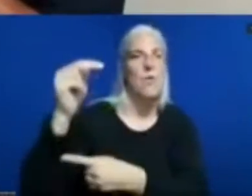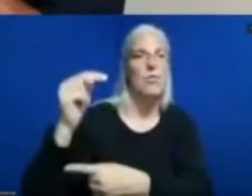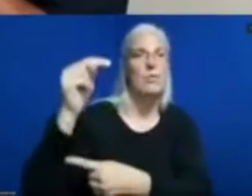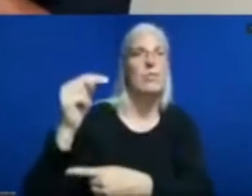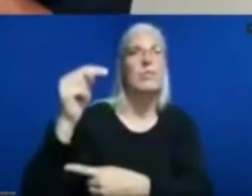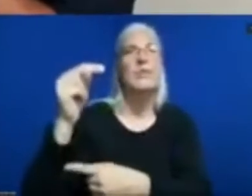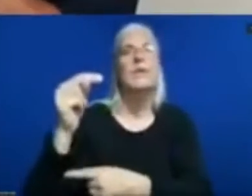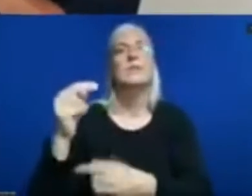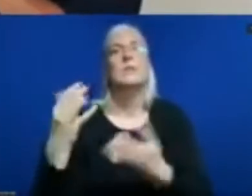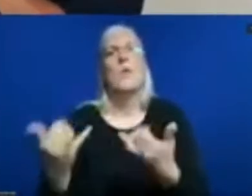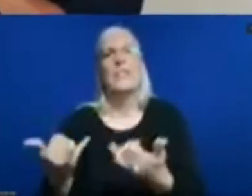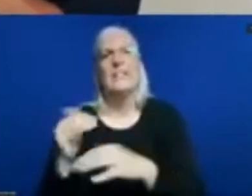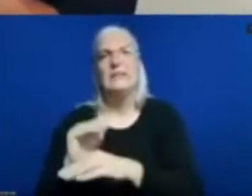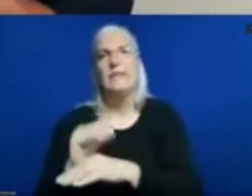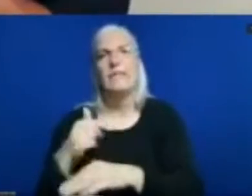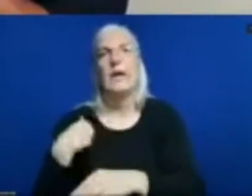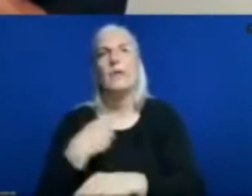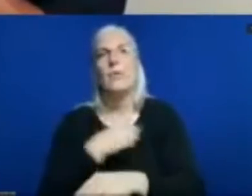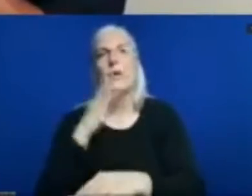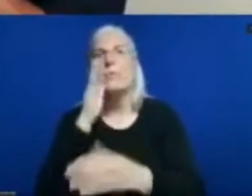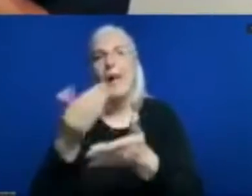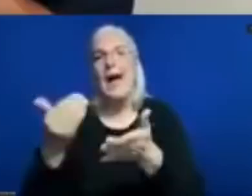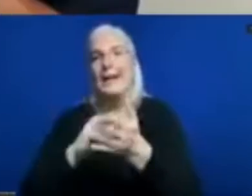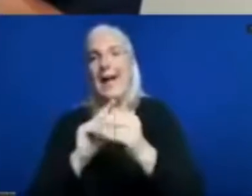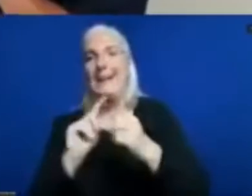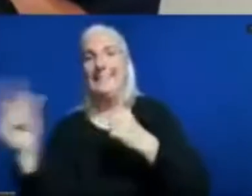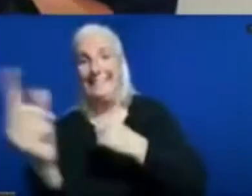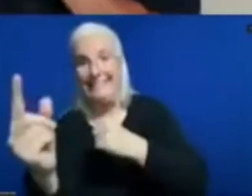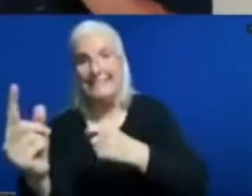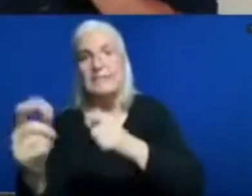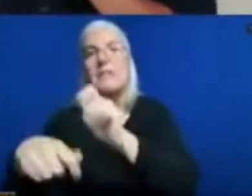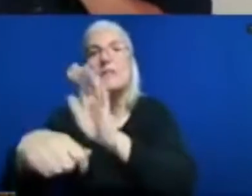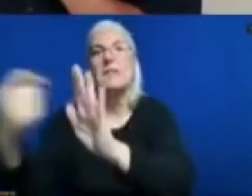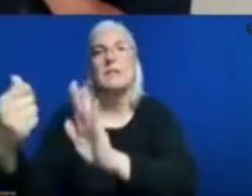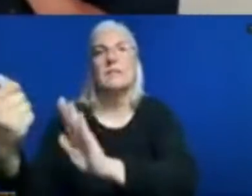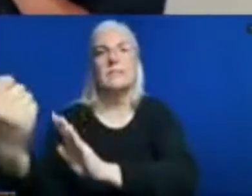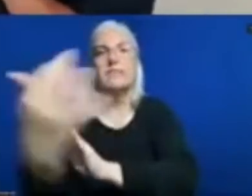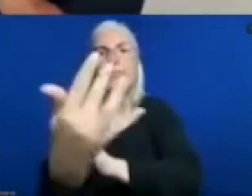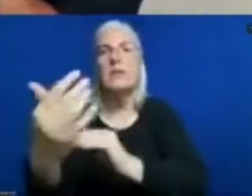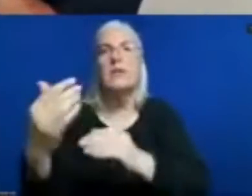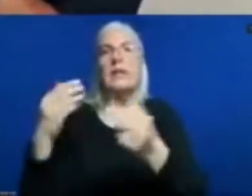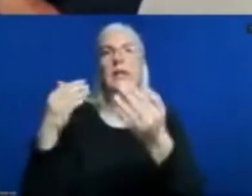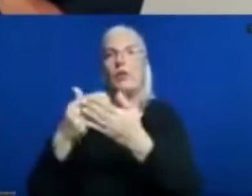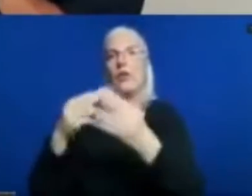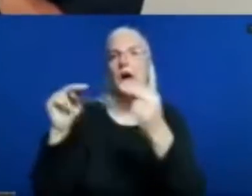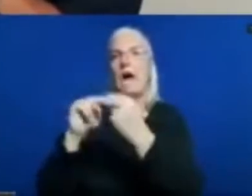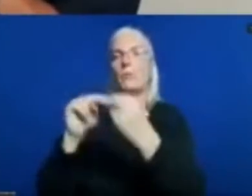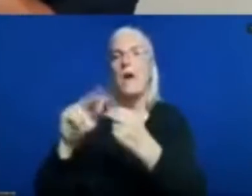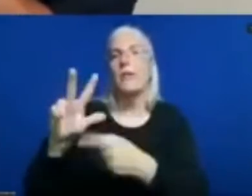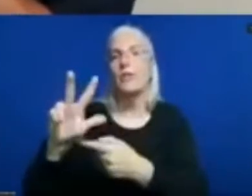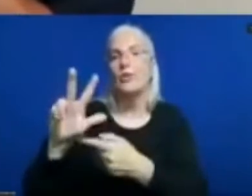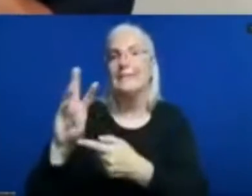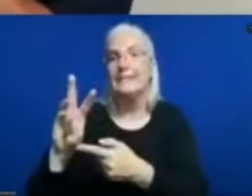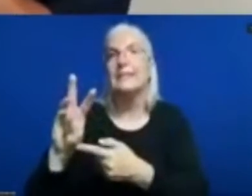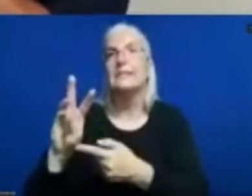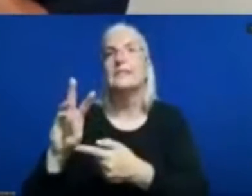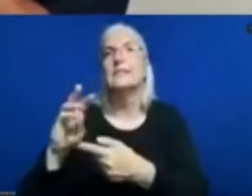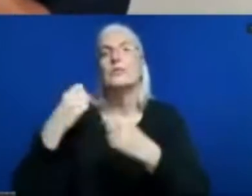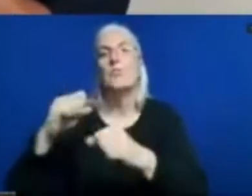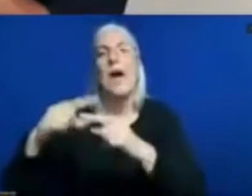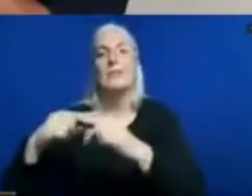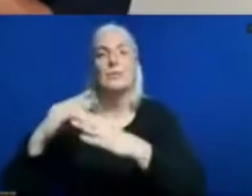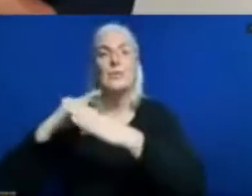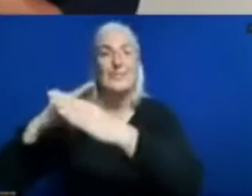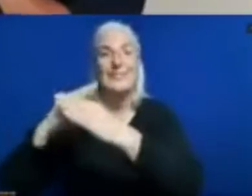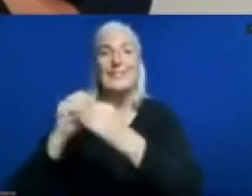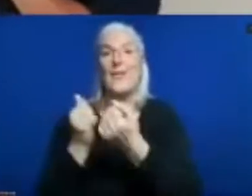Highway 36 to tie that in and cut that off from any sort of turn and of the fire and it burning